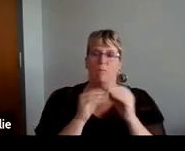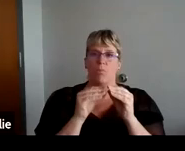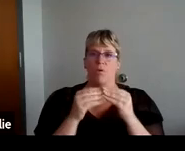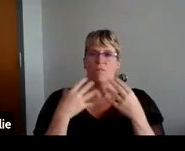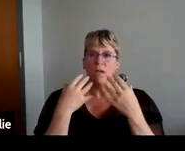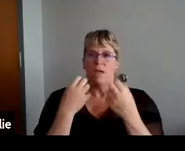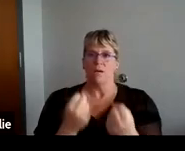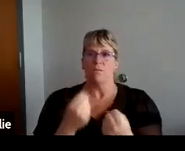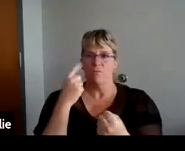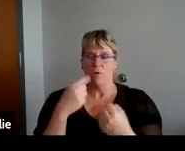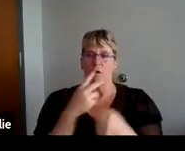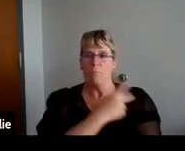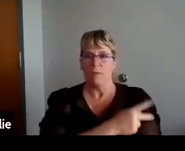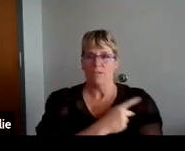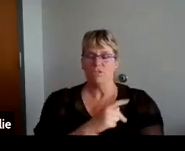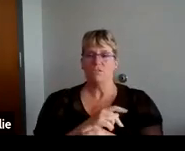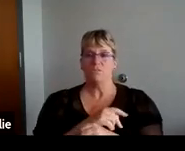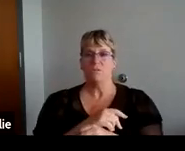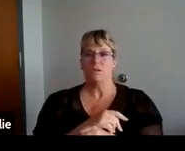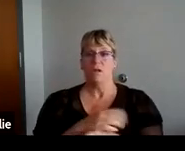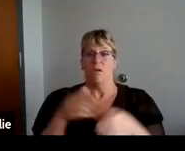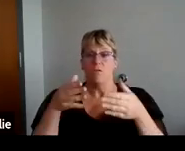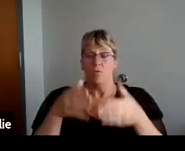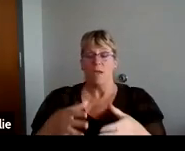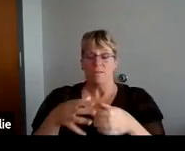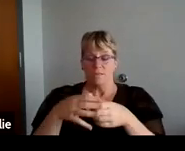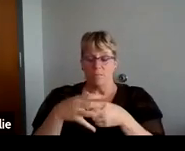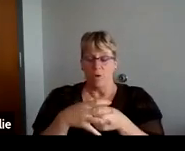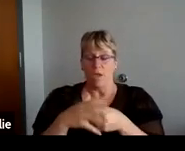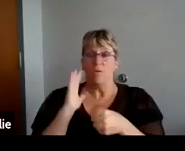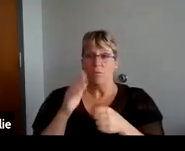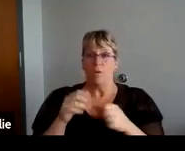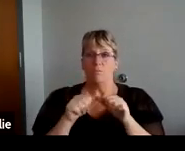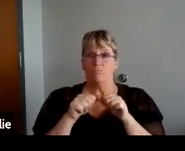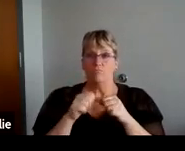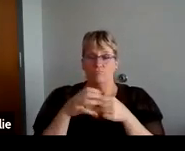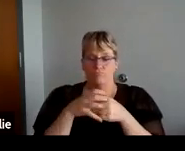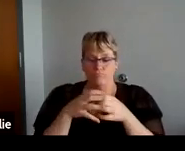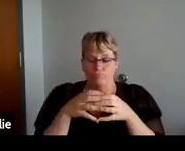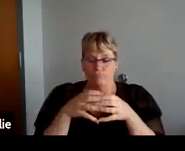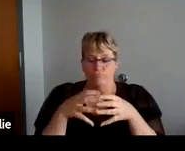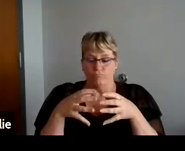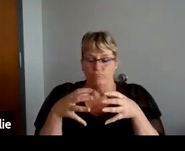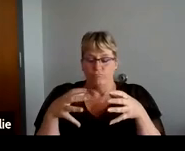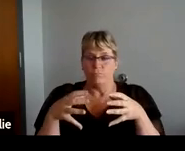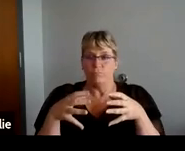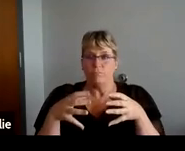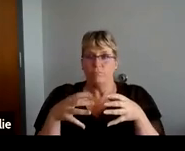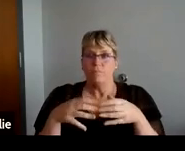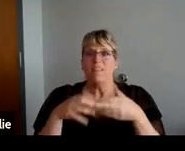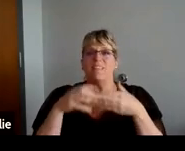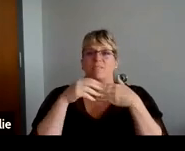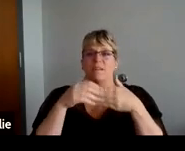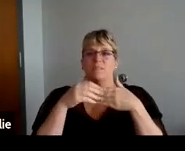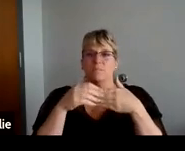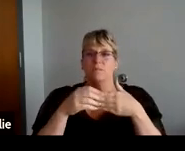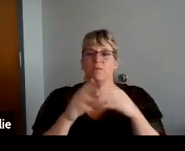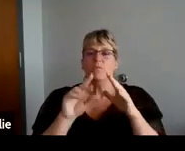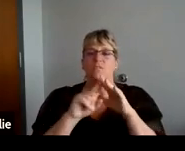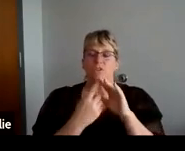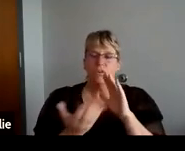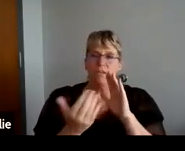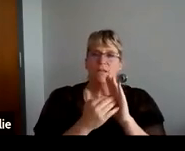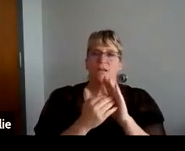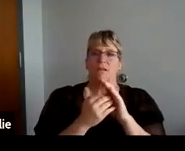for our patients, and the rest of the brain will then follow. Our brain is the neuroplasticity will regenerate those